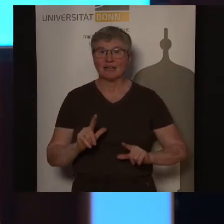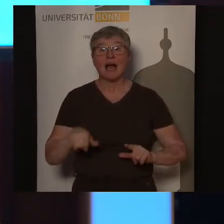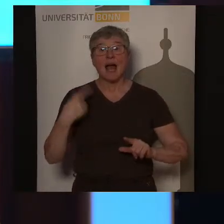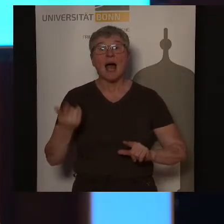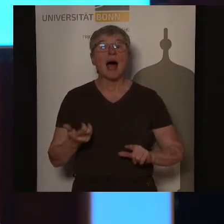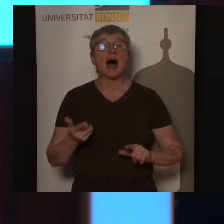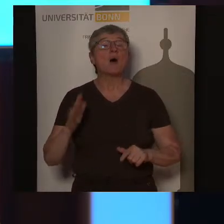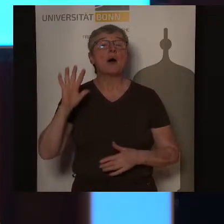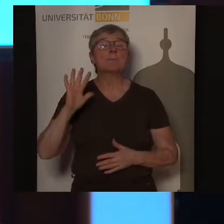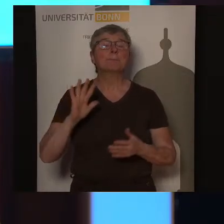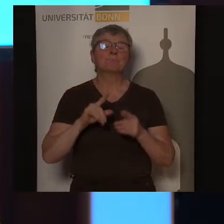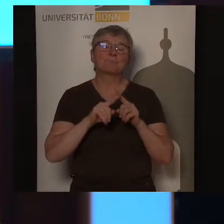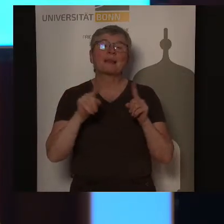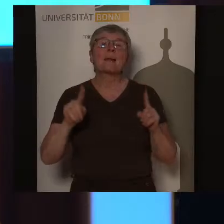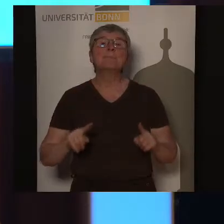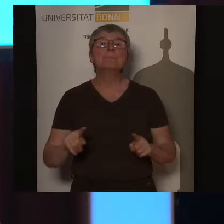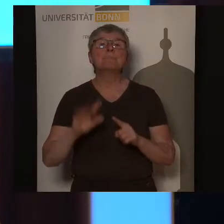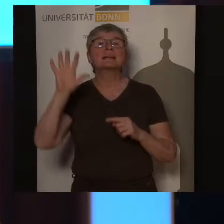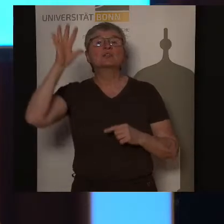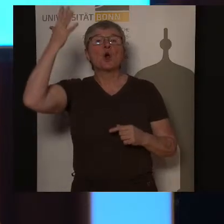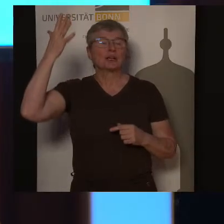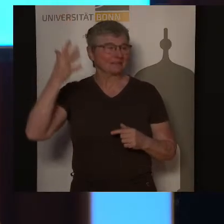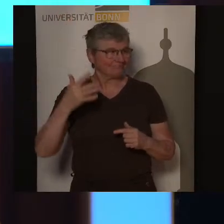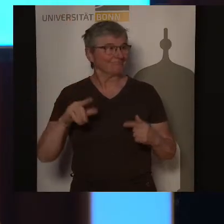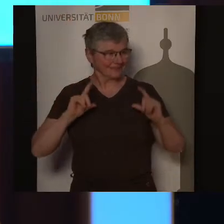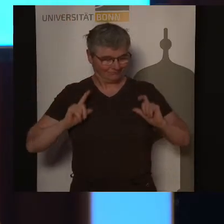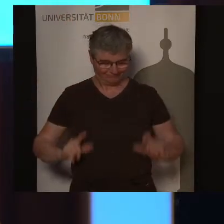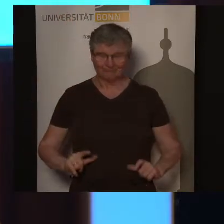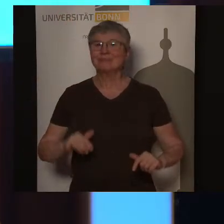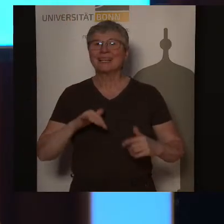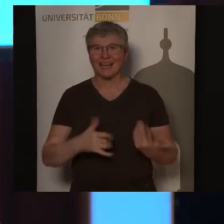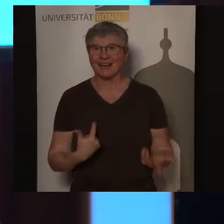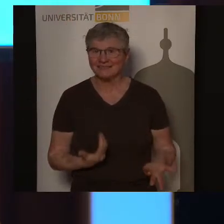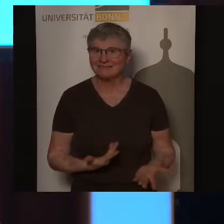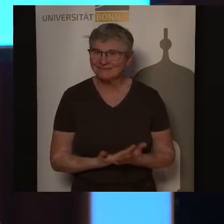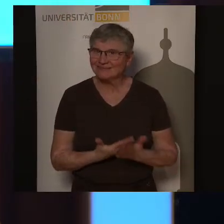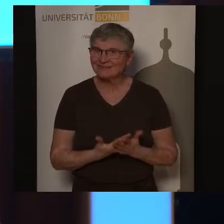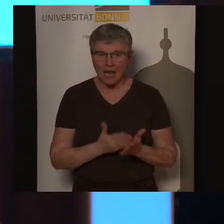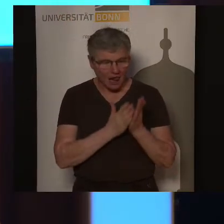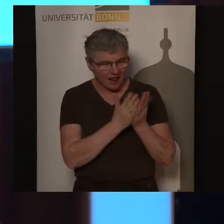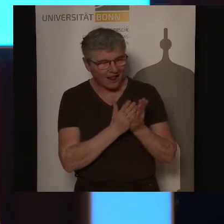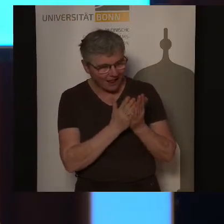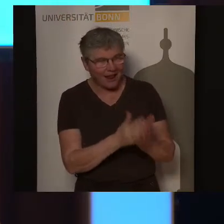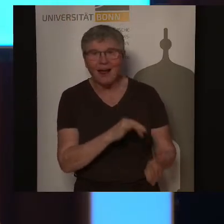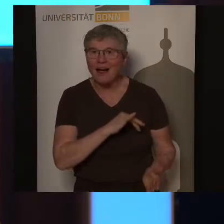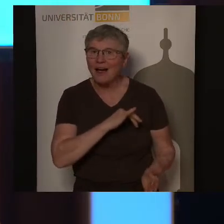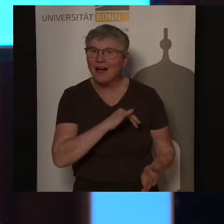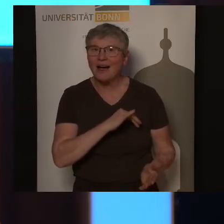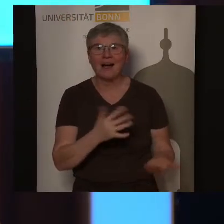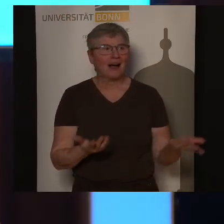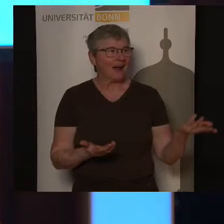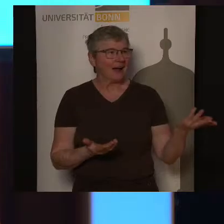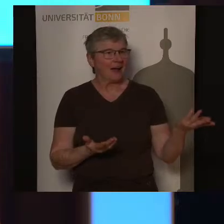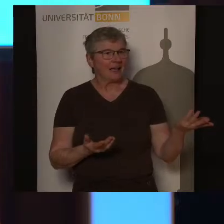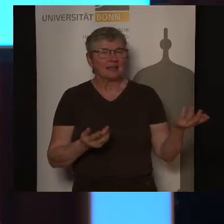literature festival, Blattgold, like here on my shirt. So you can look forward to